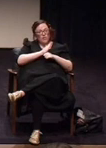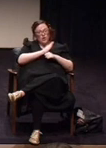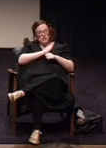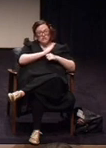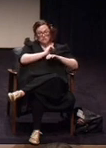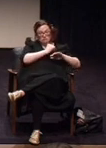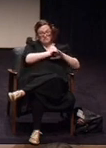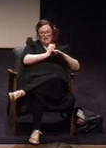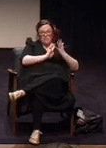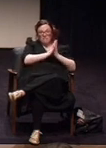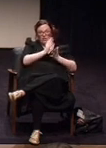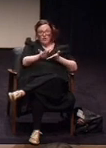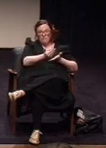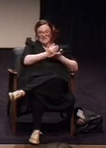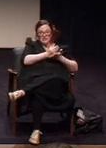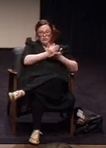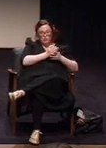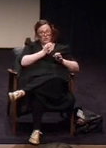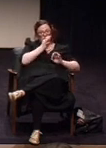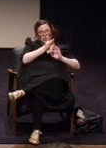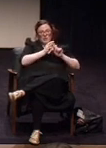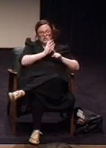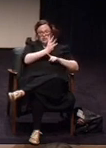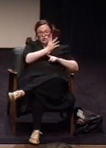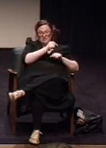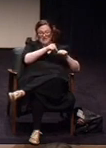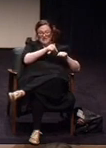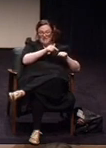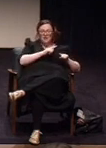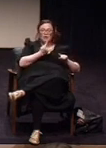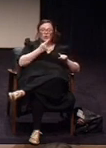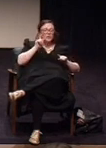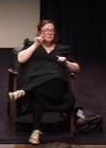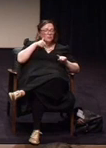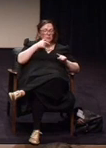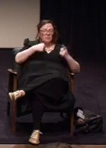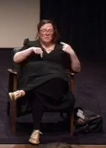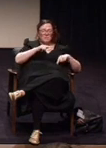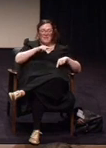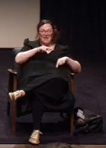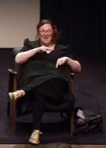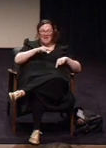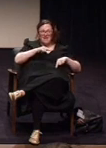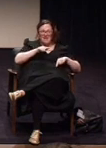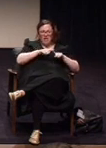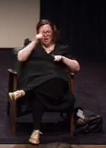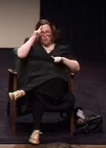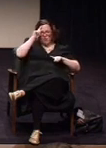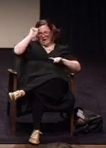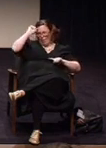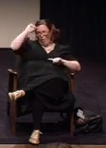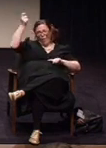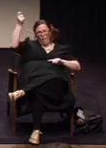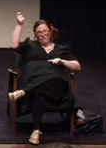it actually was like the operators, the dispatchers, the call takers, they stopped thinking themselves. It didn't